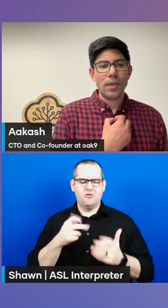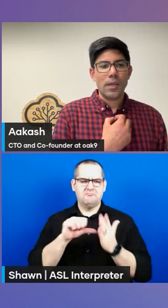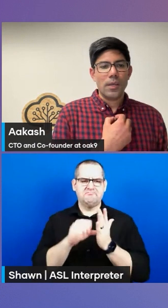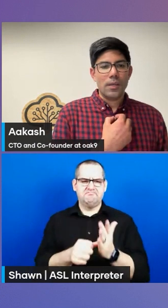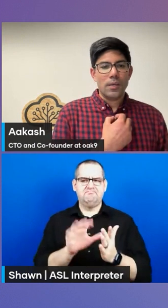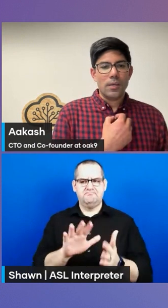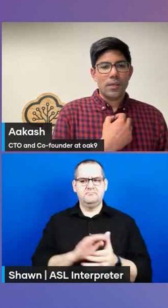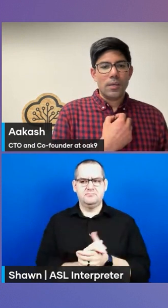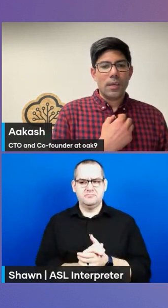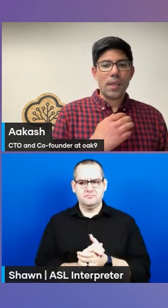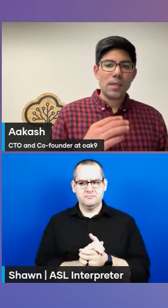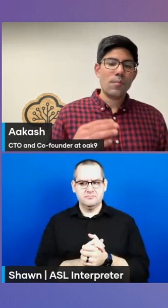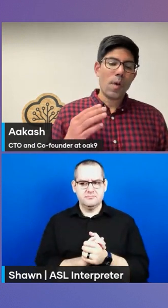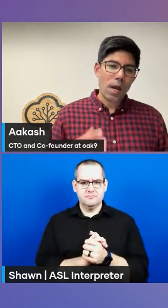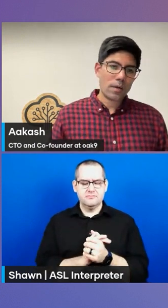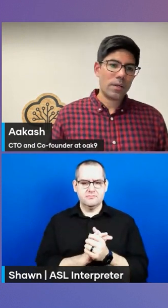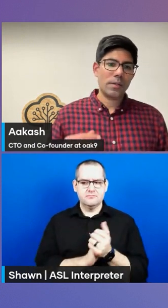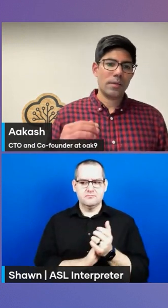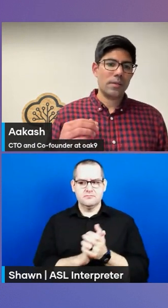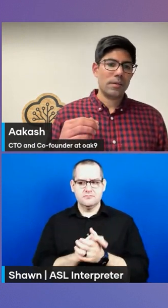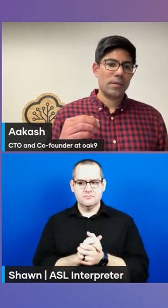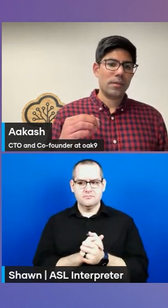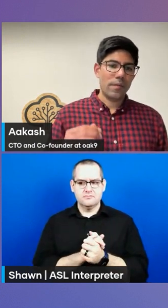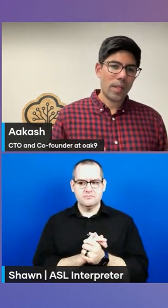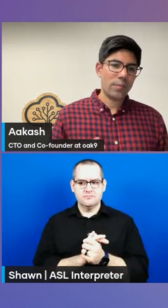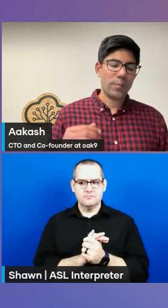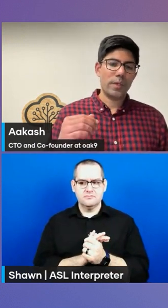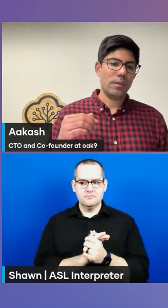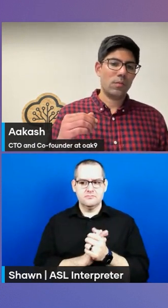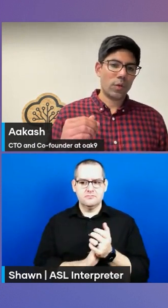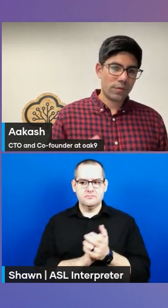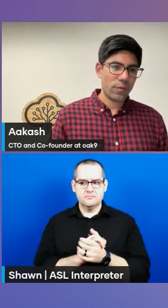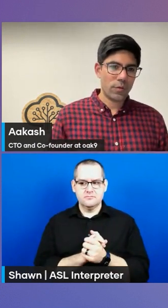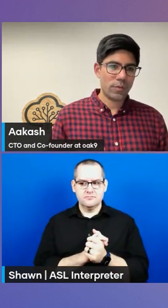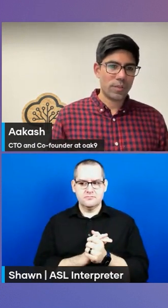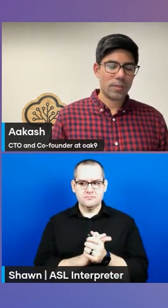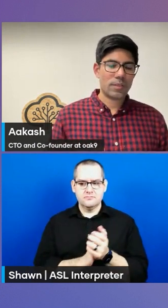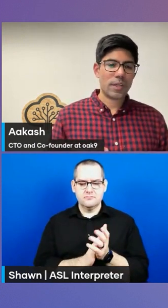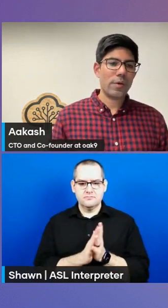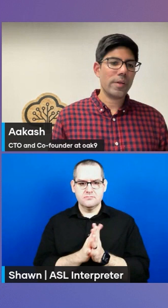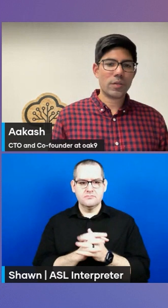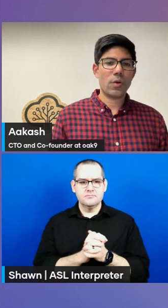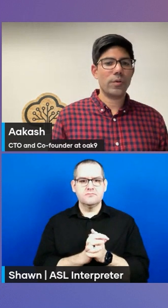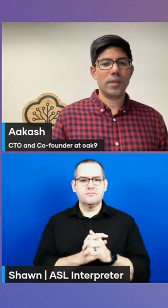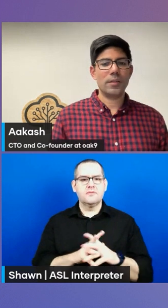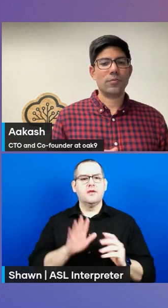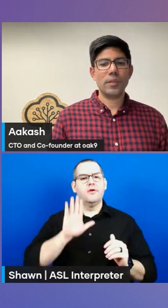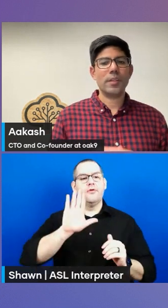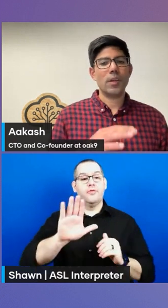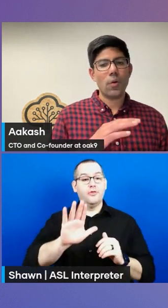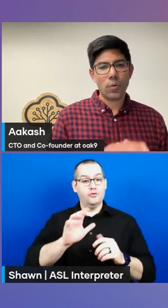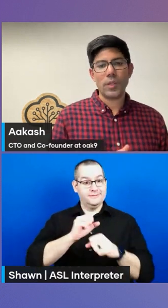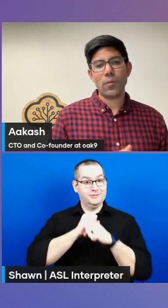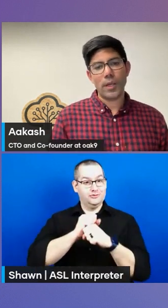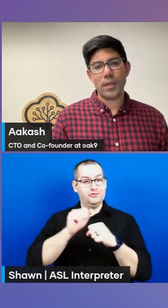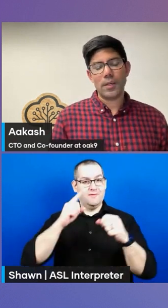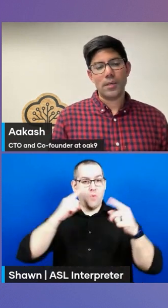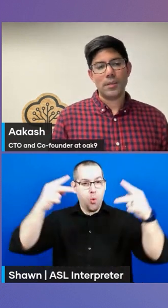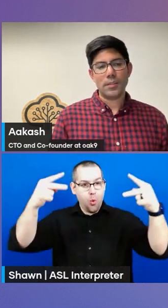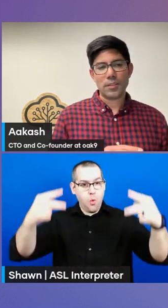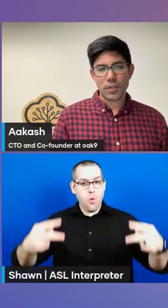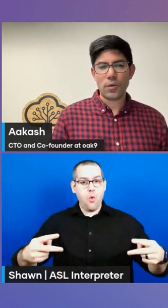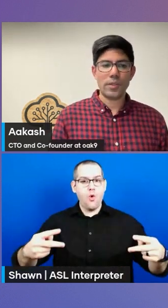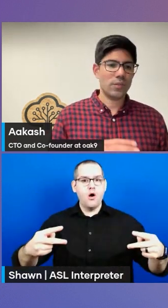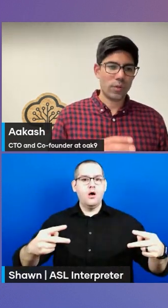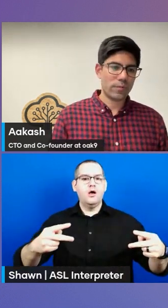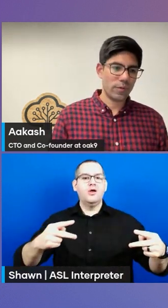really in modern development workflows, security as code is really the only way